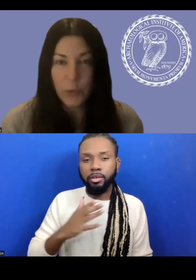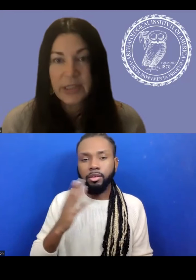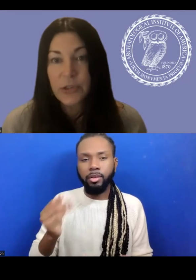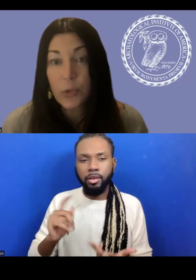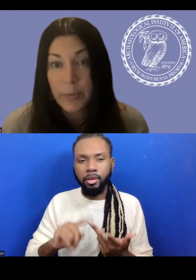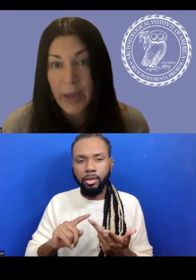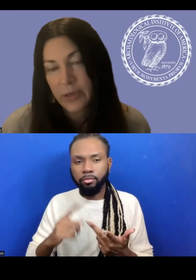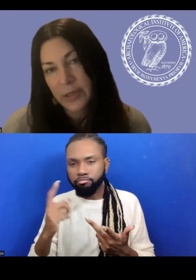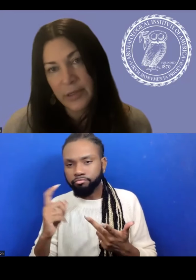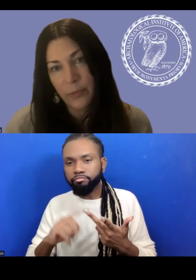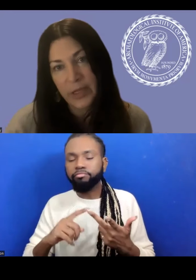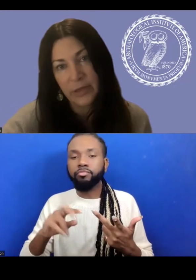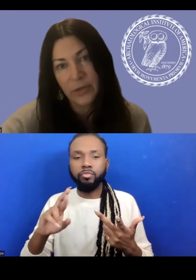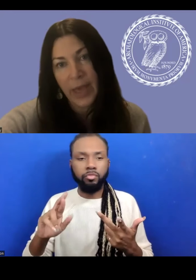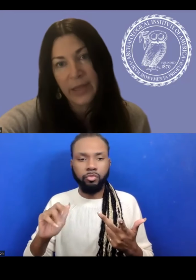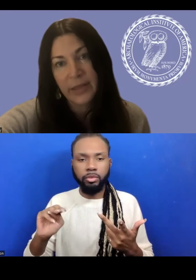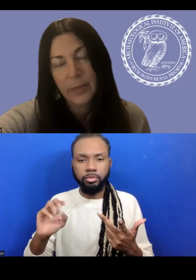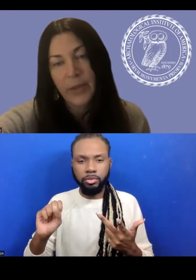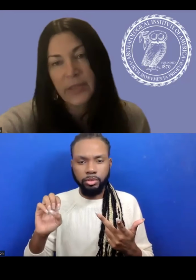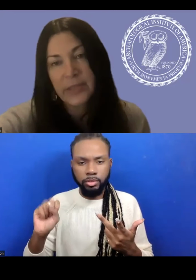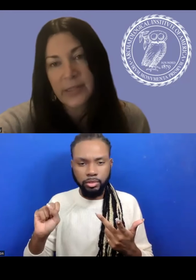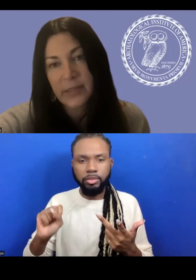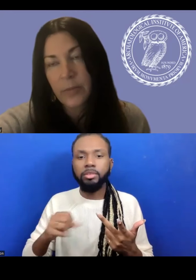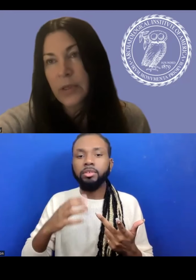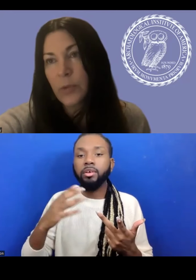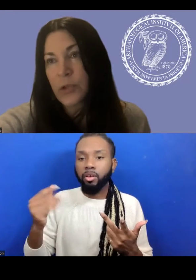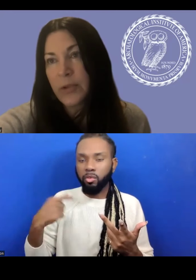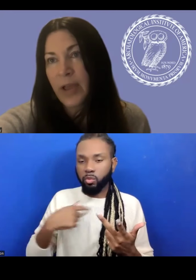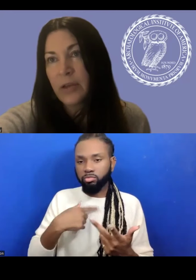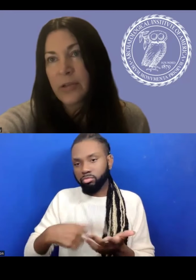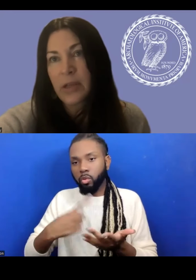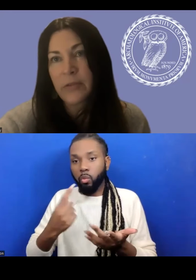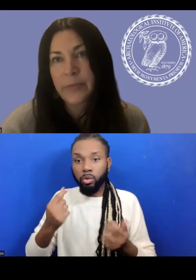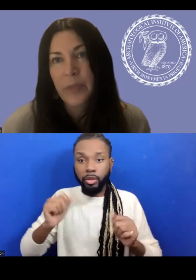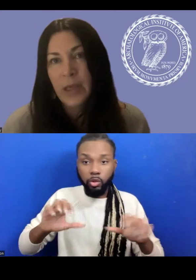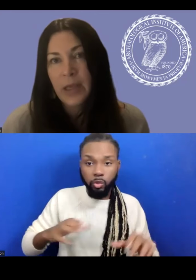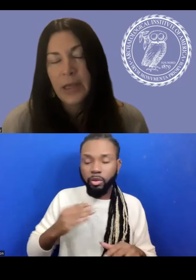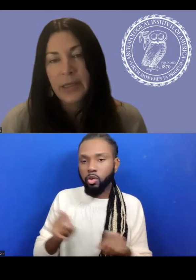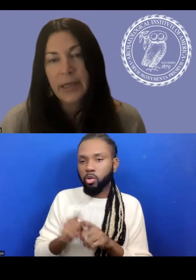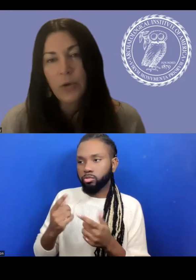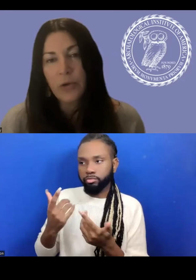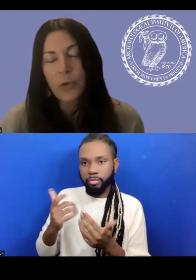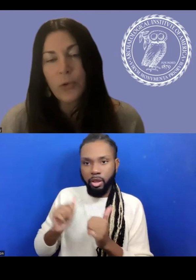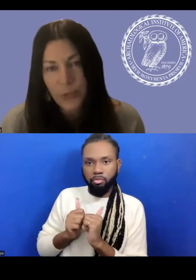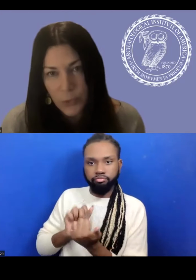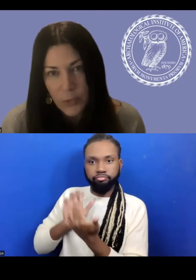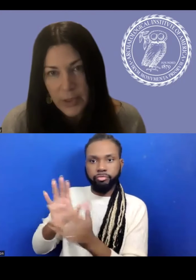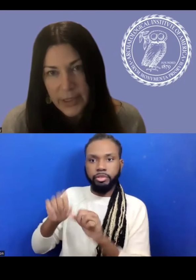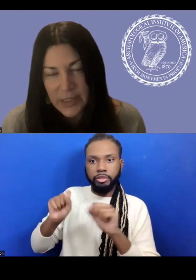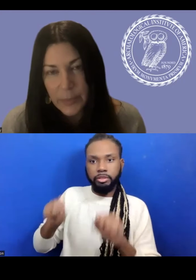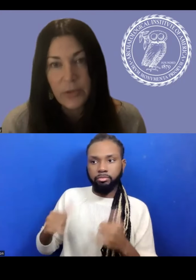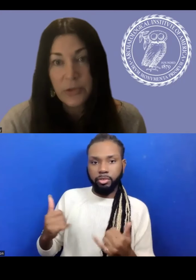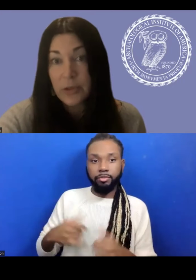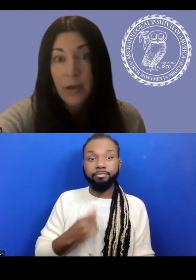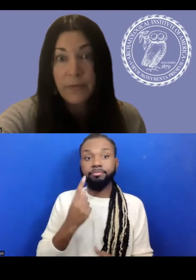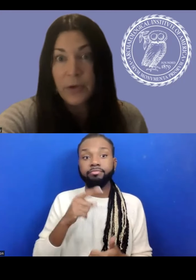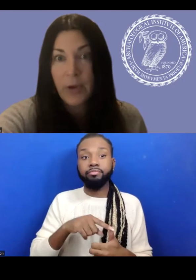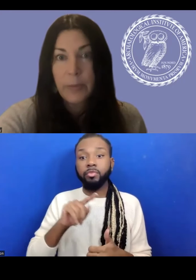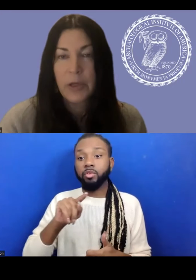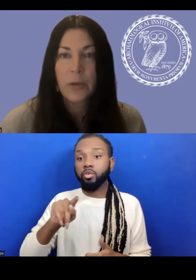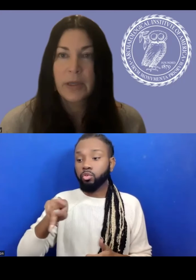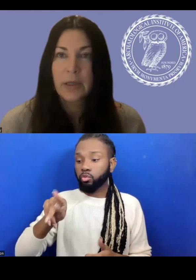what are we to do about it if we can do anything about the system in which we find ourselves. Now, Khufu is the builder